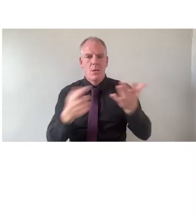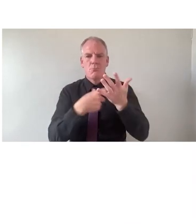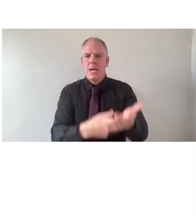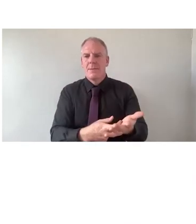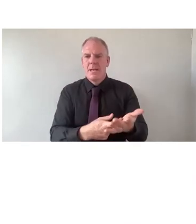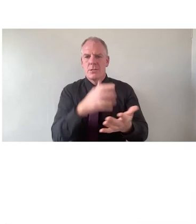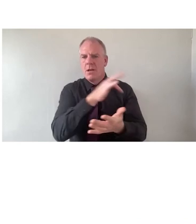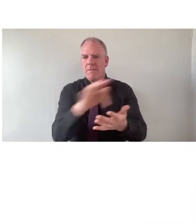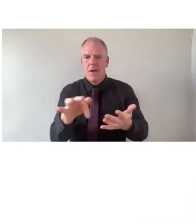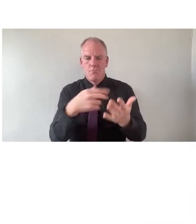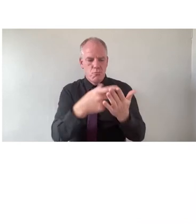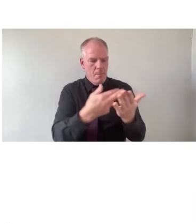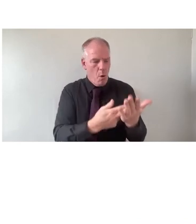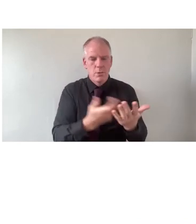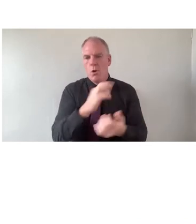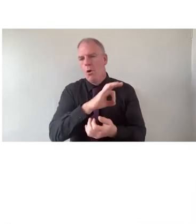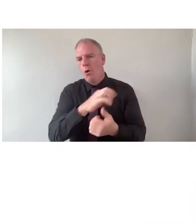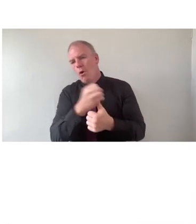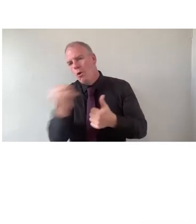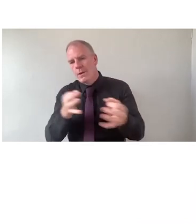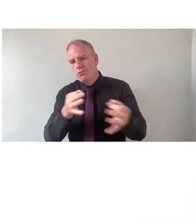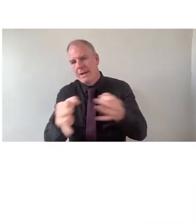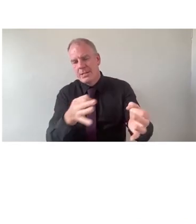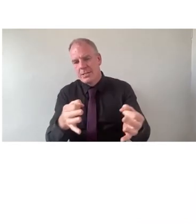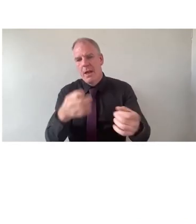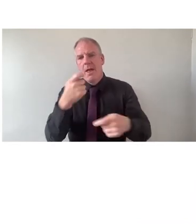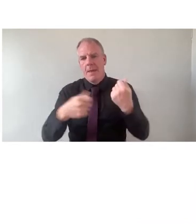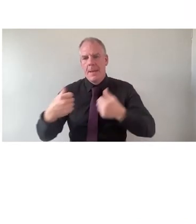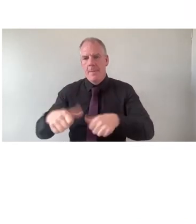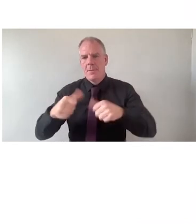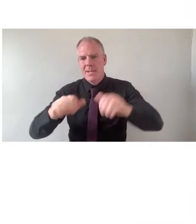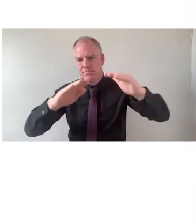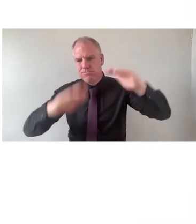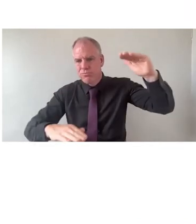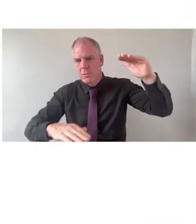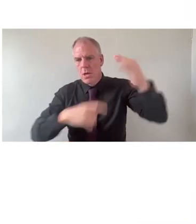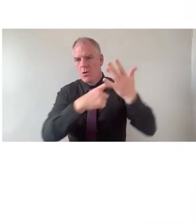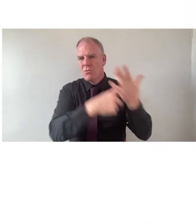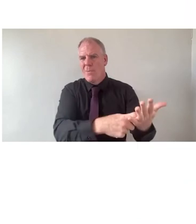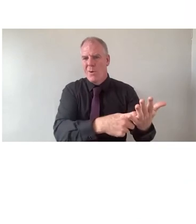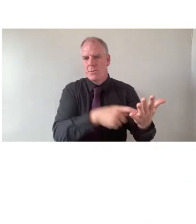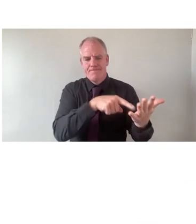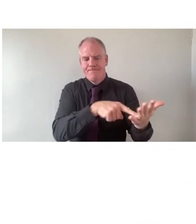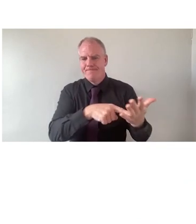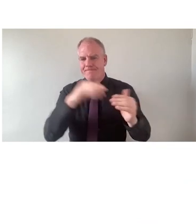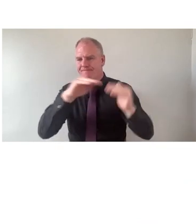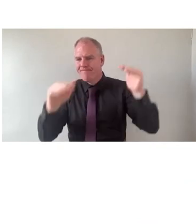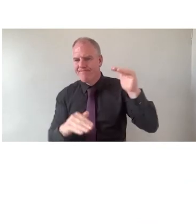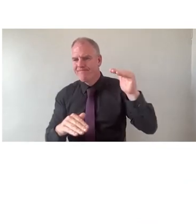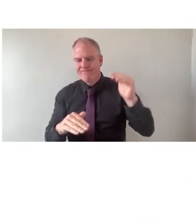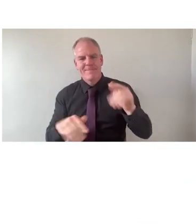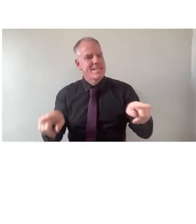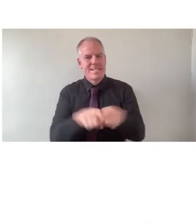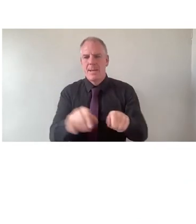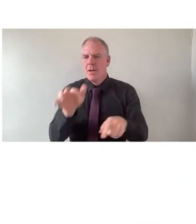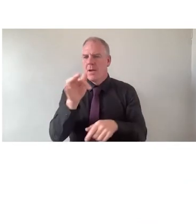these reports or in other strategies and policies and implementation, it's echoed in a couple of the questions we have coming in from the audience. So